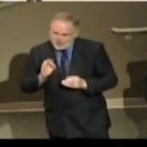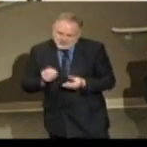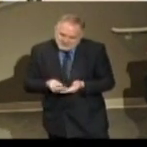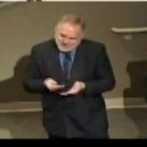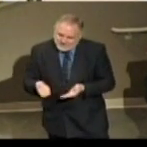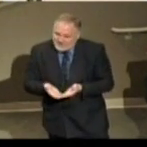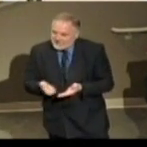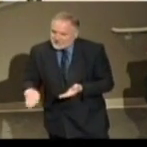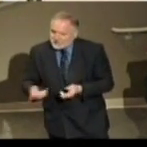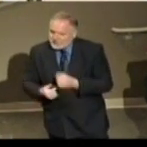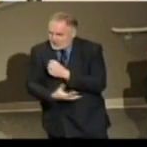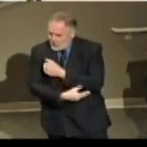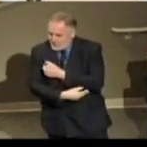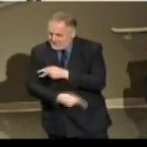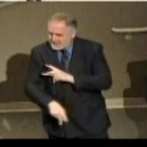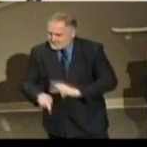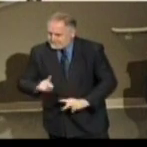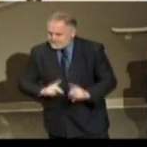the poor.